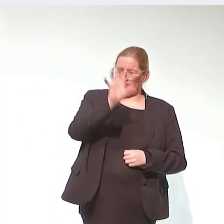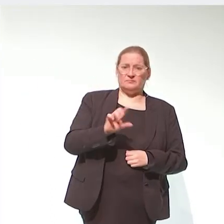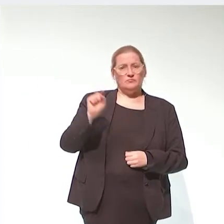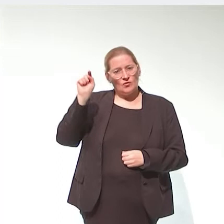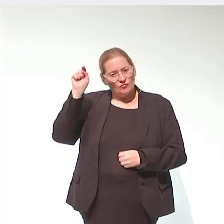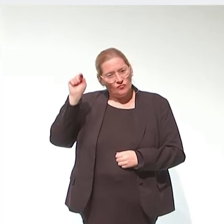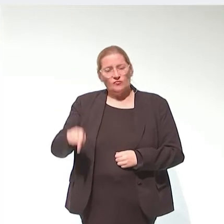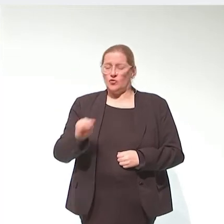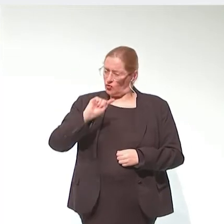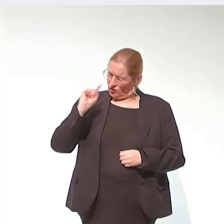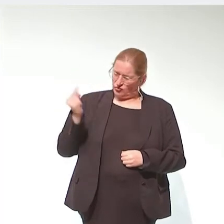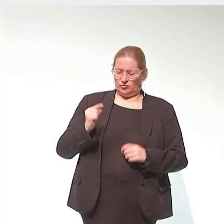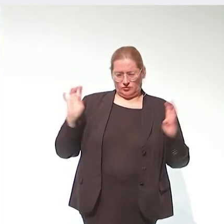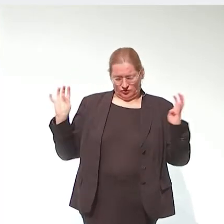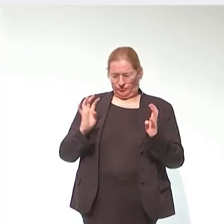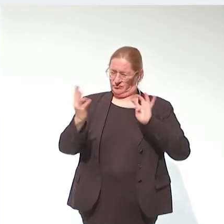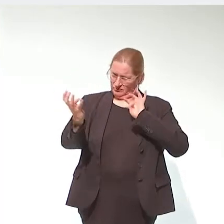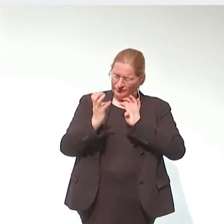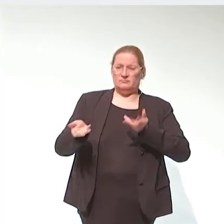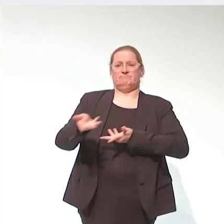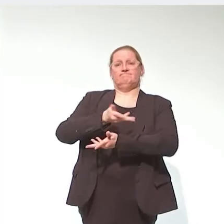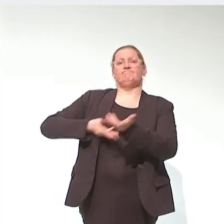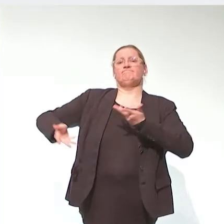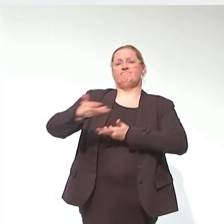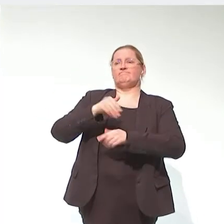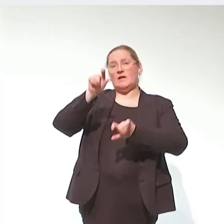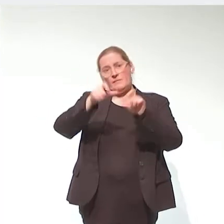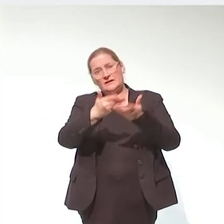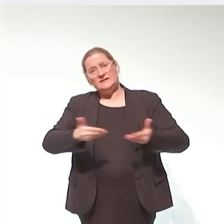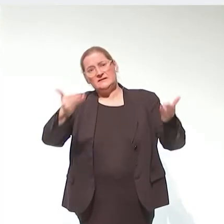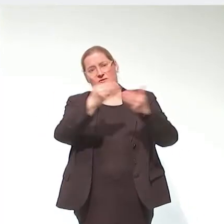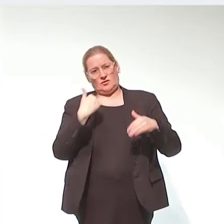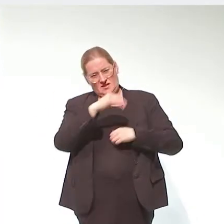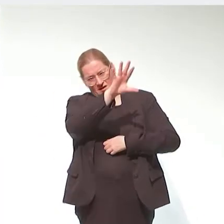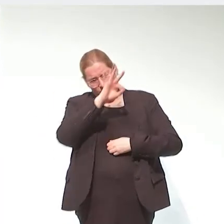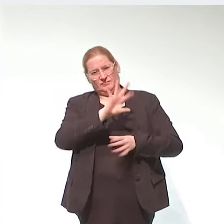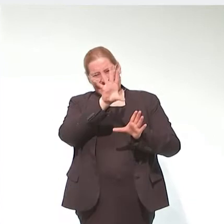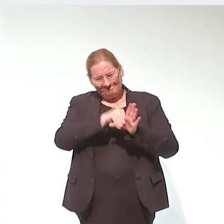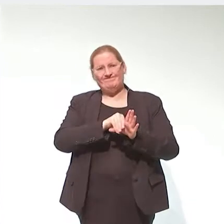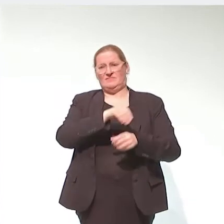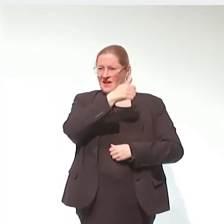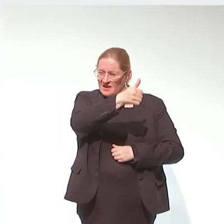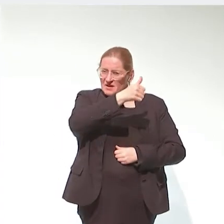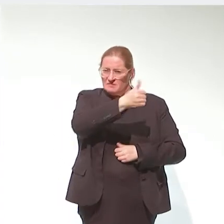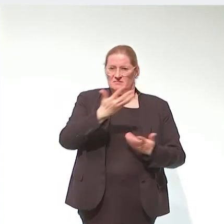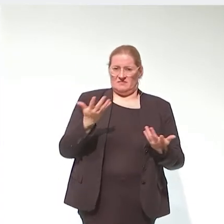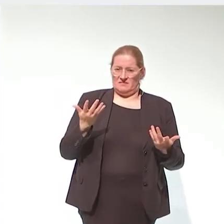organizations. We need to ensure the voices of persons with disability as we plan for our